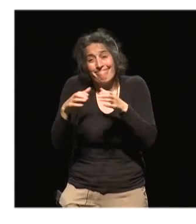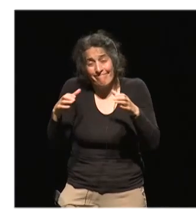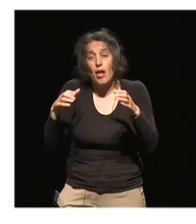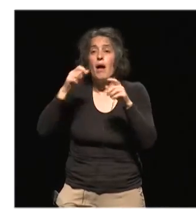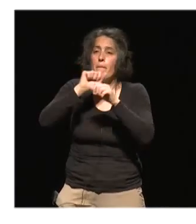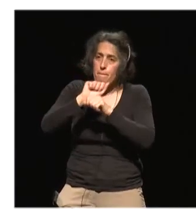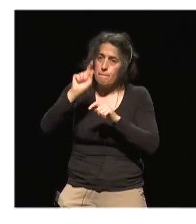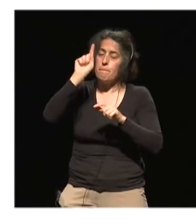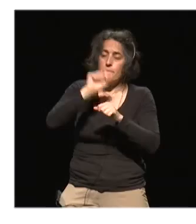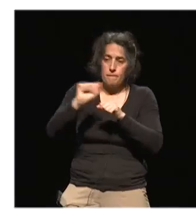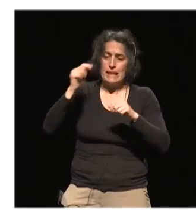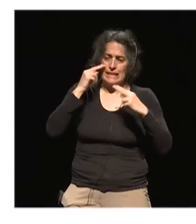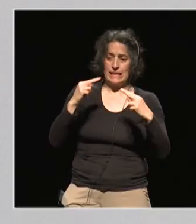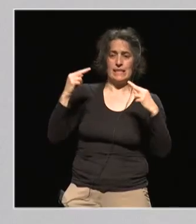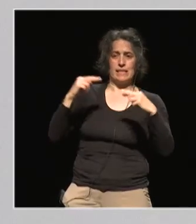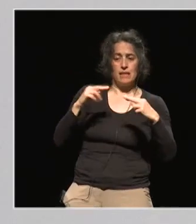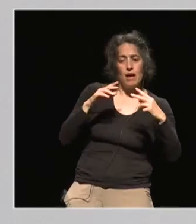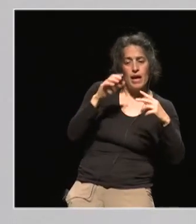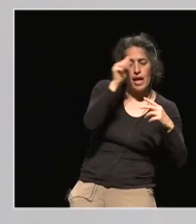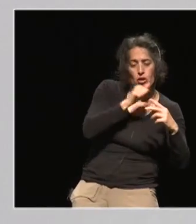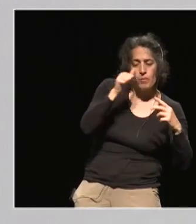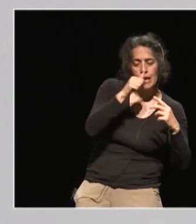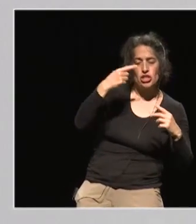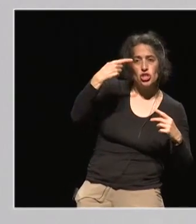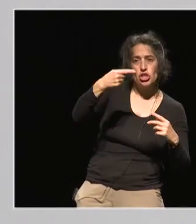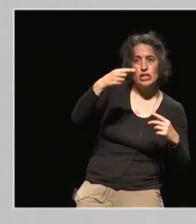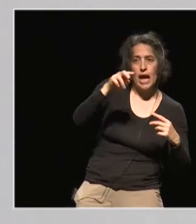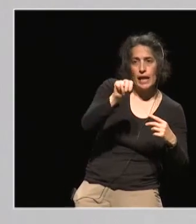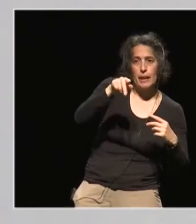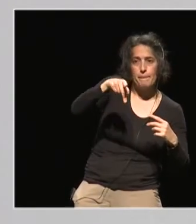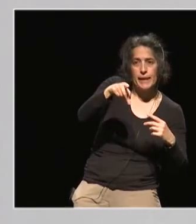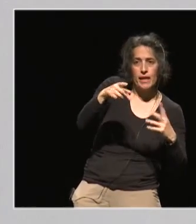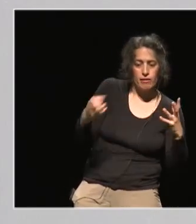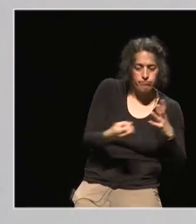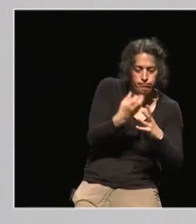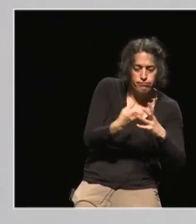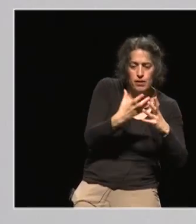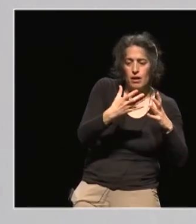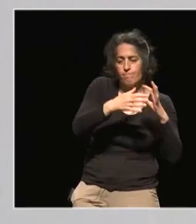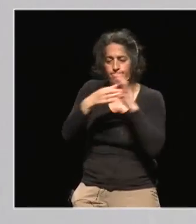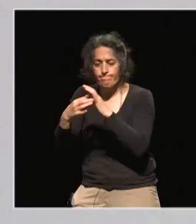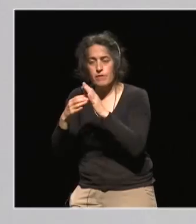in line to the GDP, to the growth and transformation plan that we are anticipating for